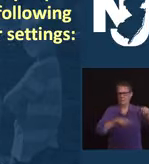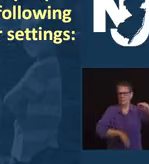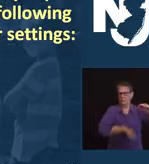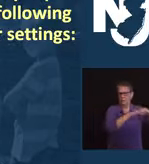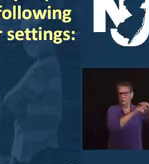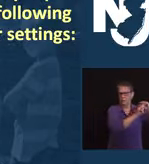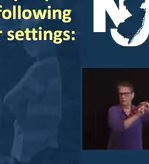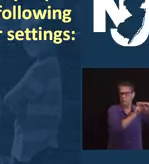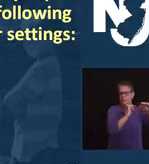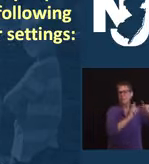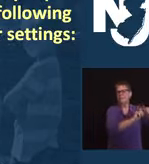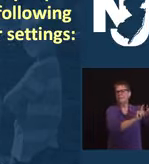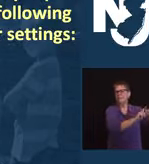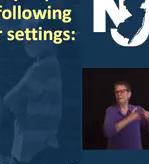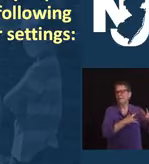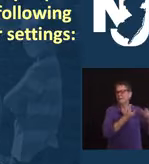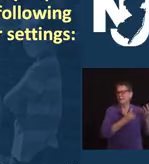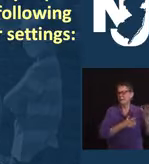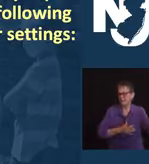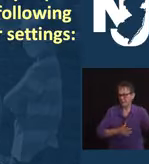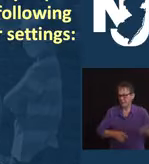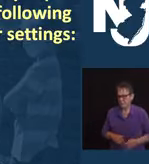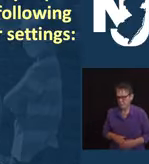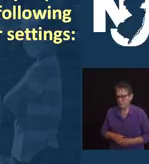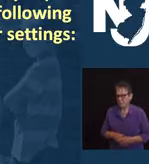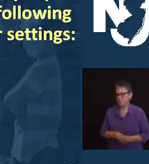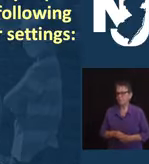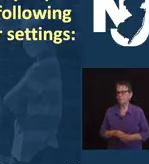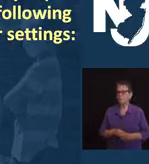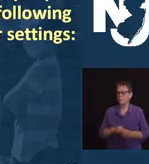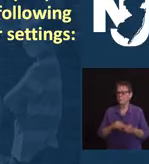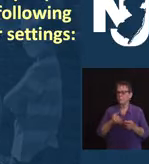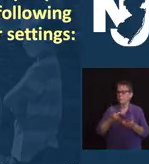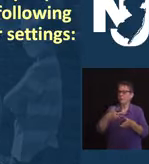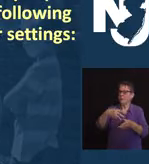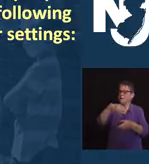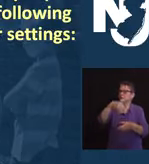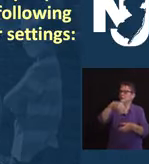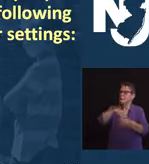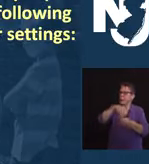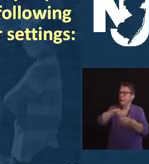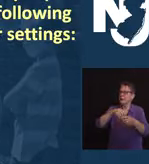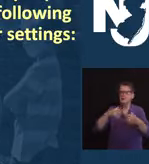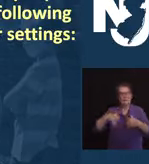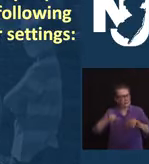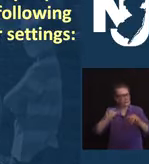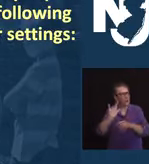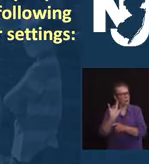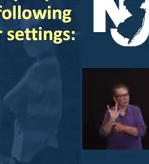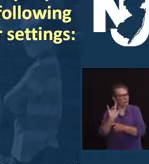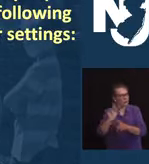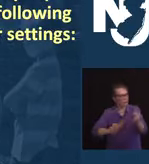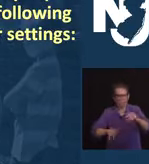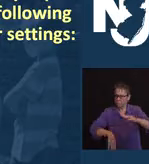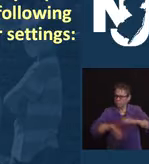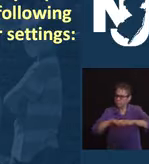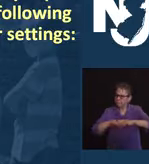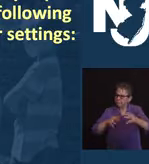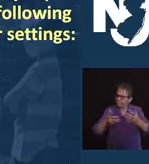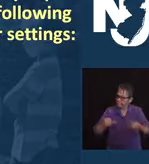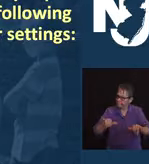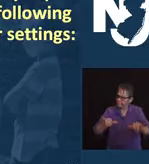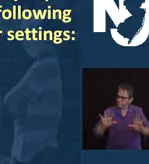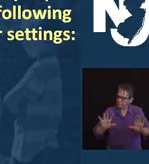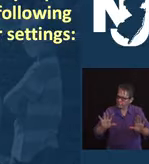outdoor limit is that as the weather gets warmer, we are urging everyone to engage in social activities outside